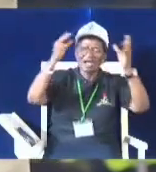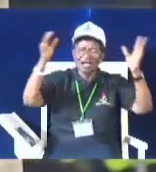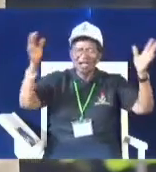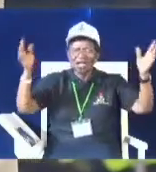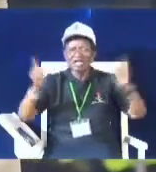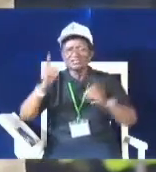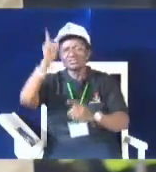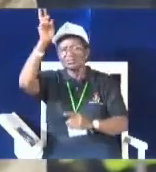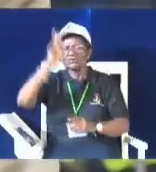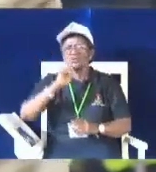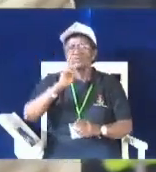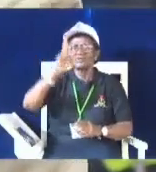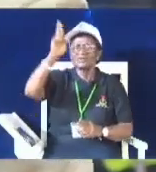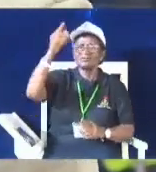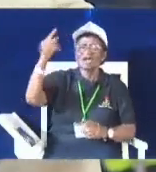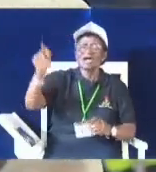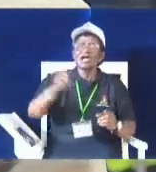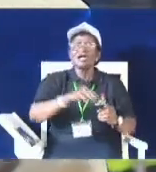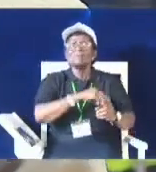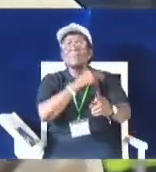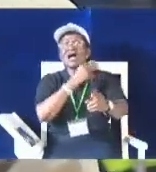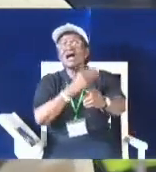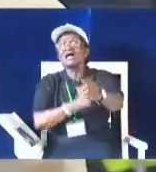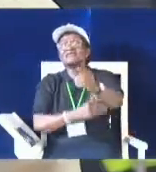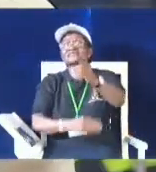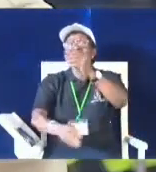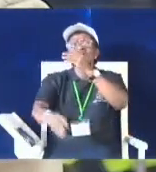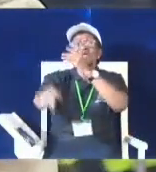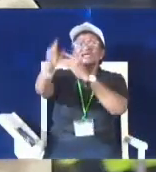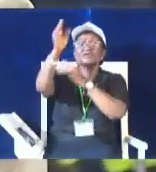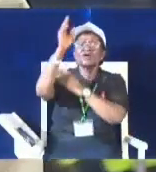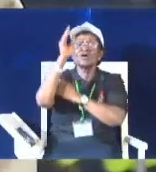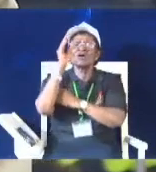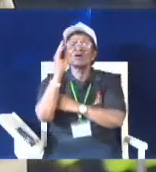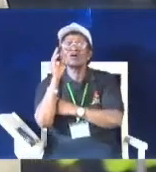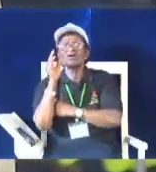alleluia, you are the mighty